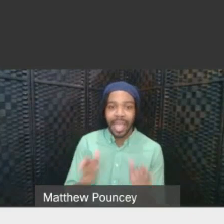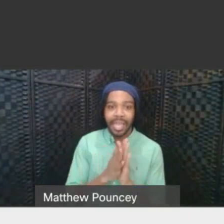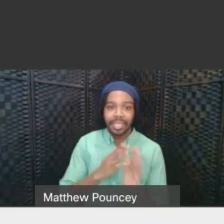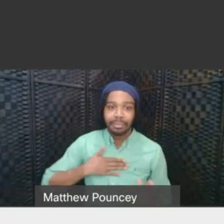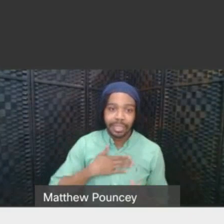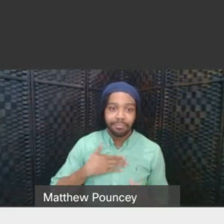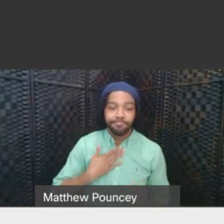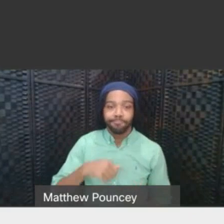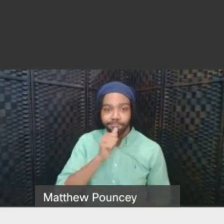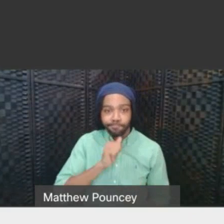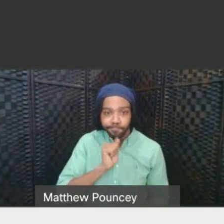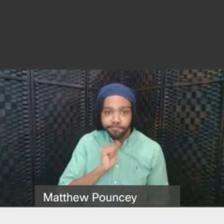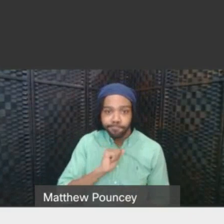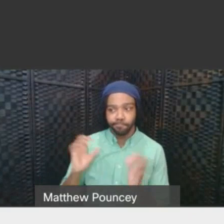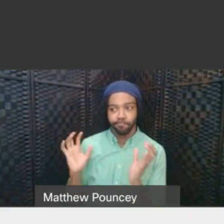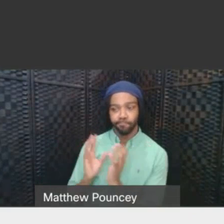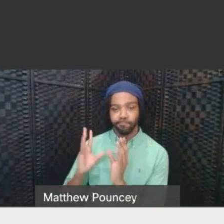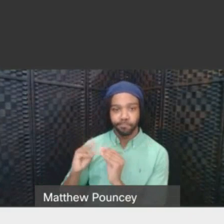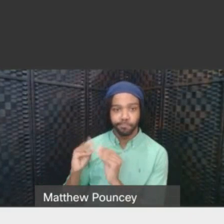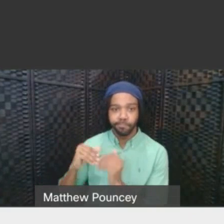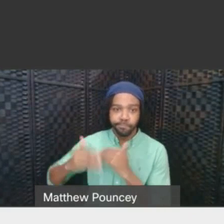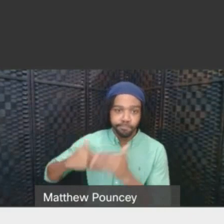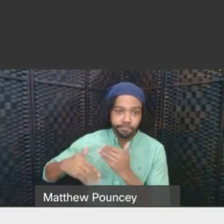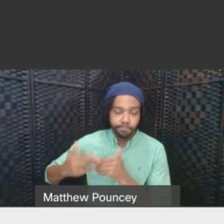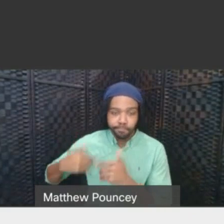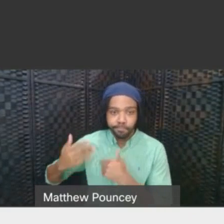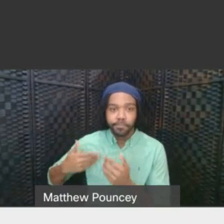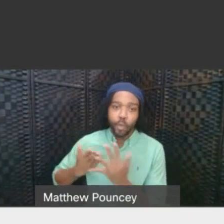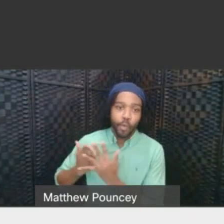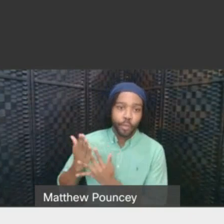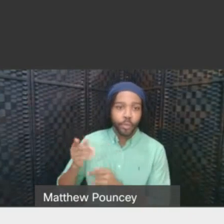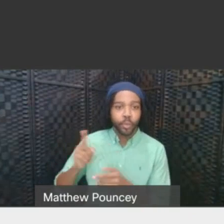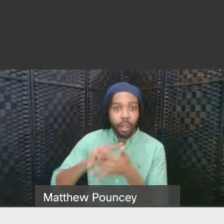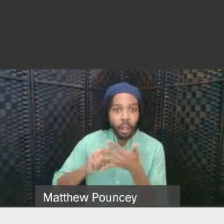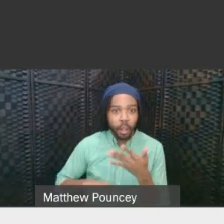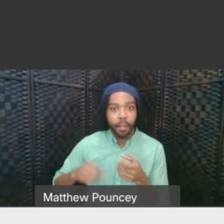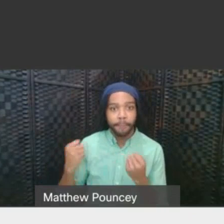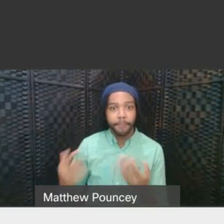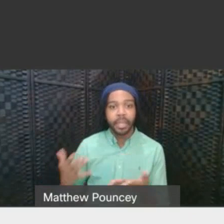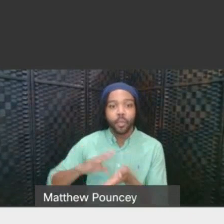through all of the waiver requests that have been submitted.